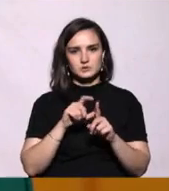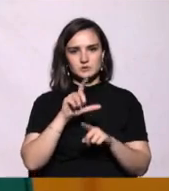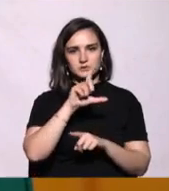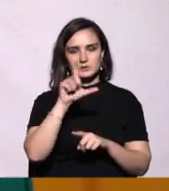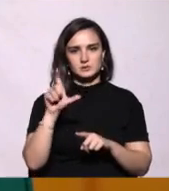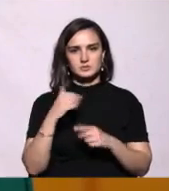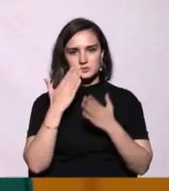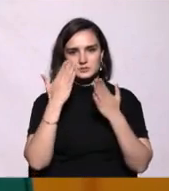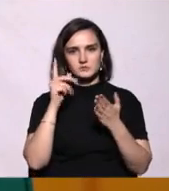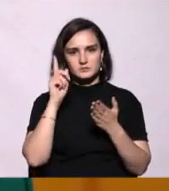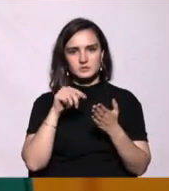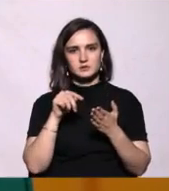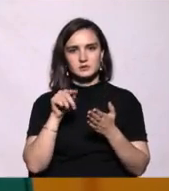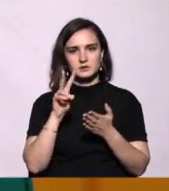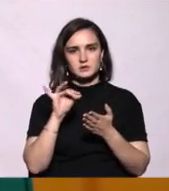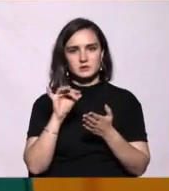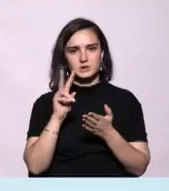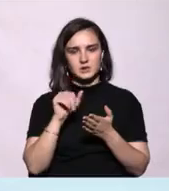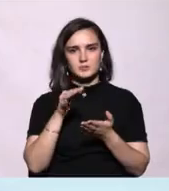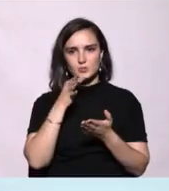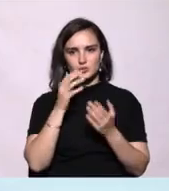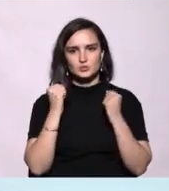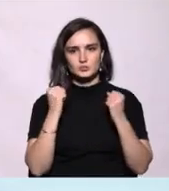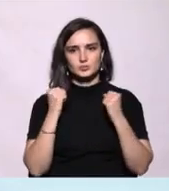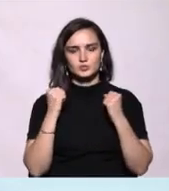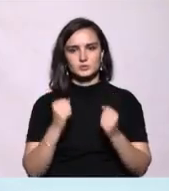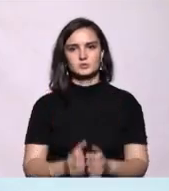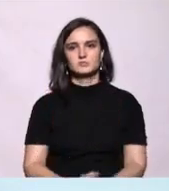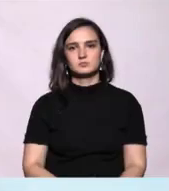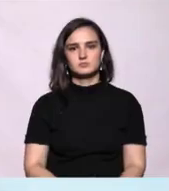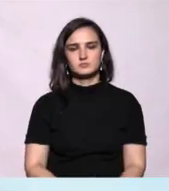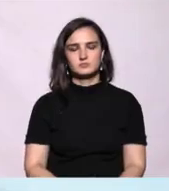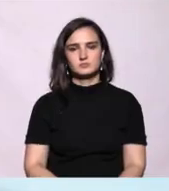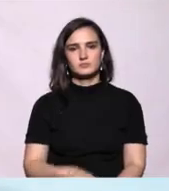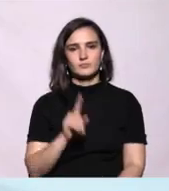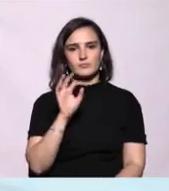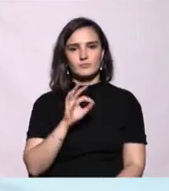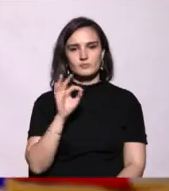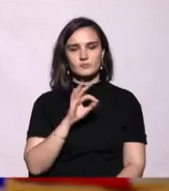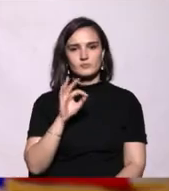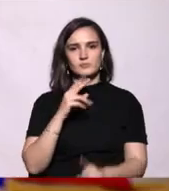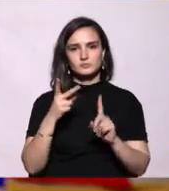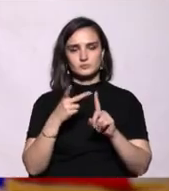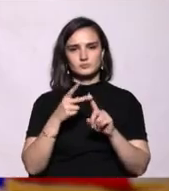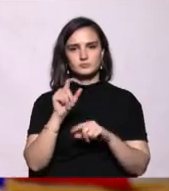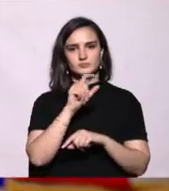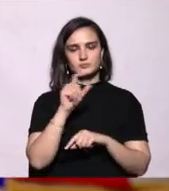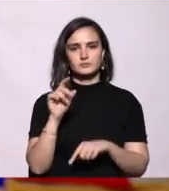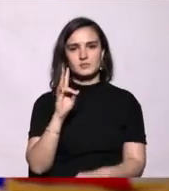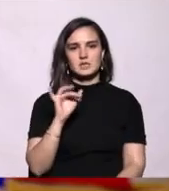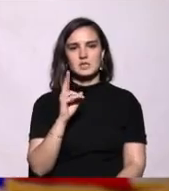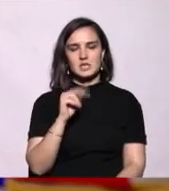remember that Nick likes sports. Exactly right. Fantastic. And, what about for the second one, that Nick